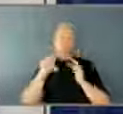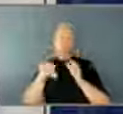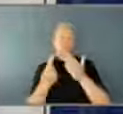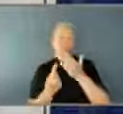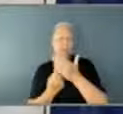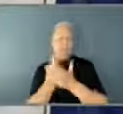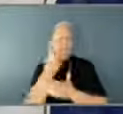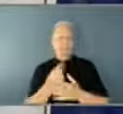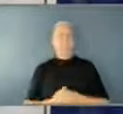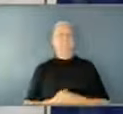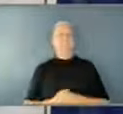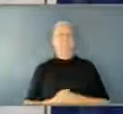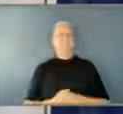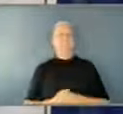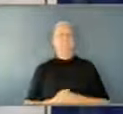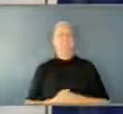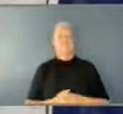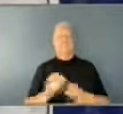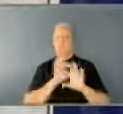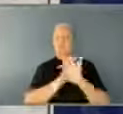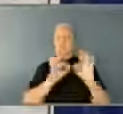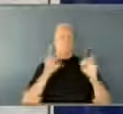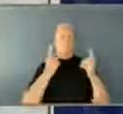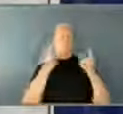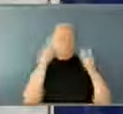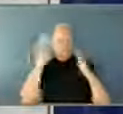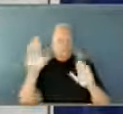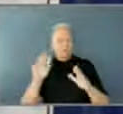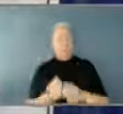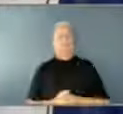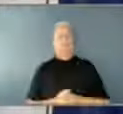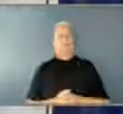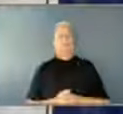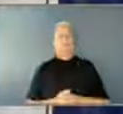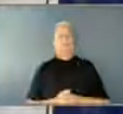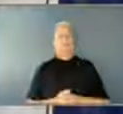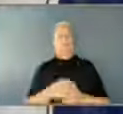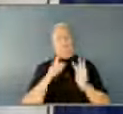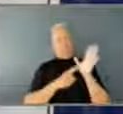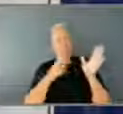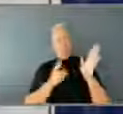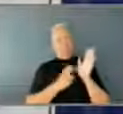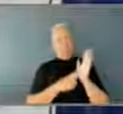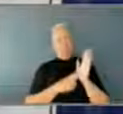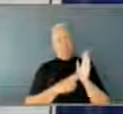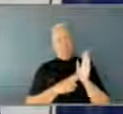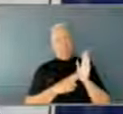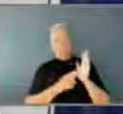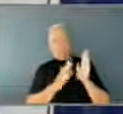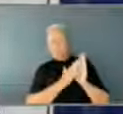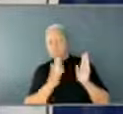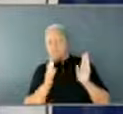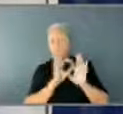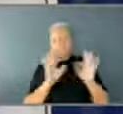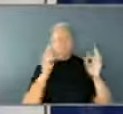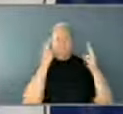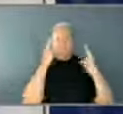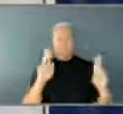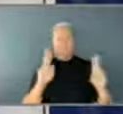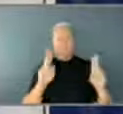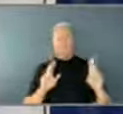and no lives lost in January against a global figure of approximately